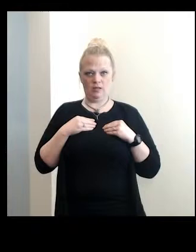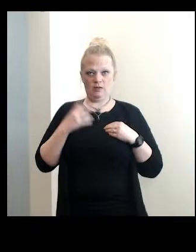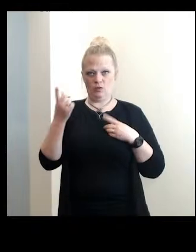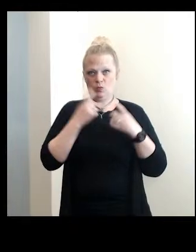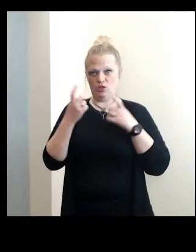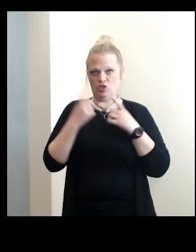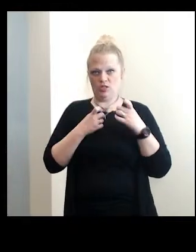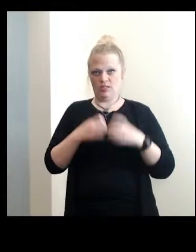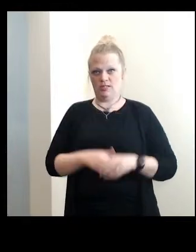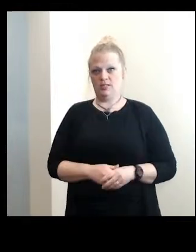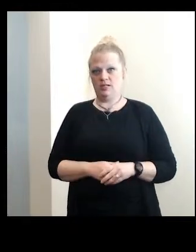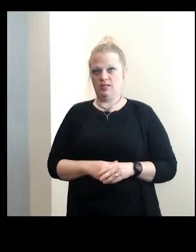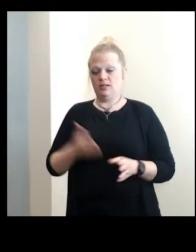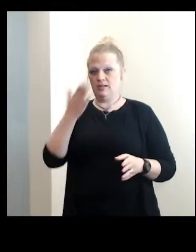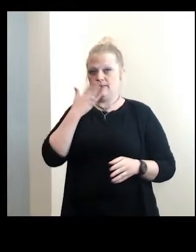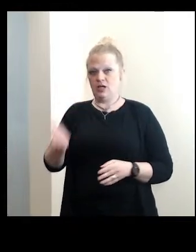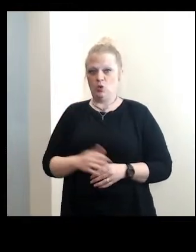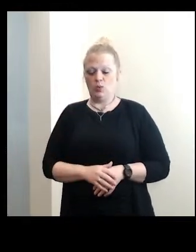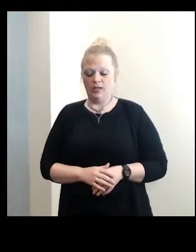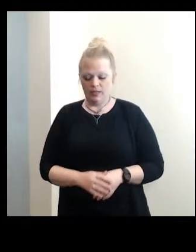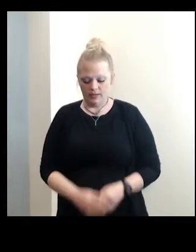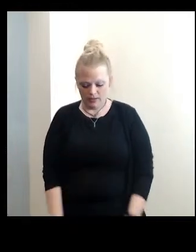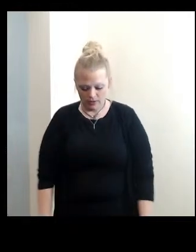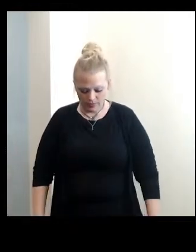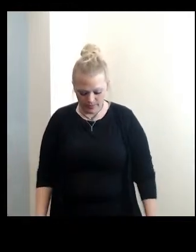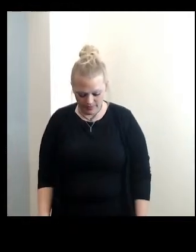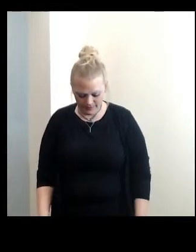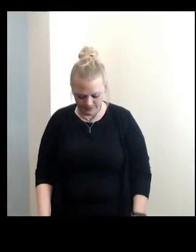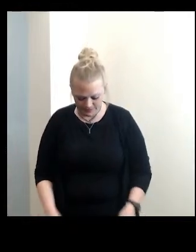some questions, and thank you.